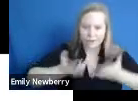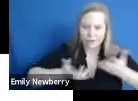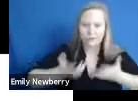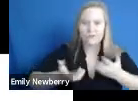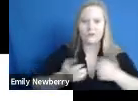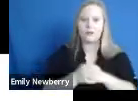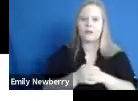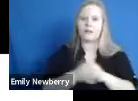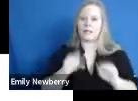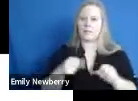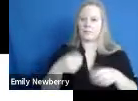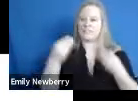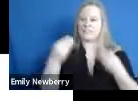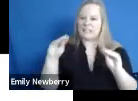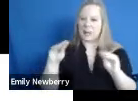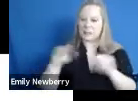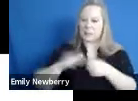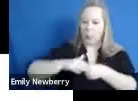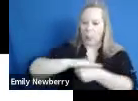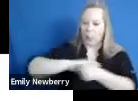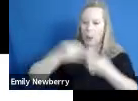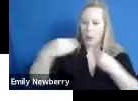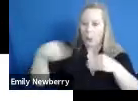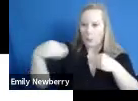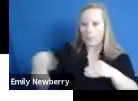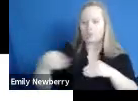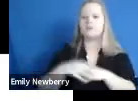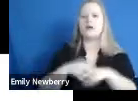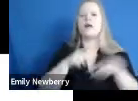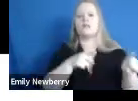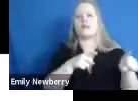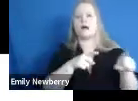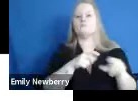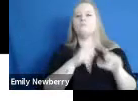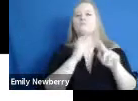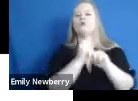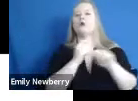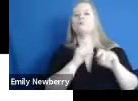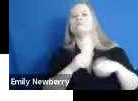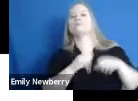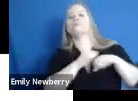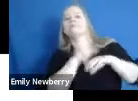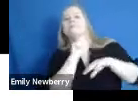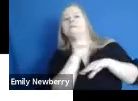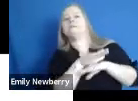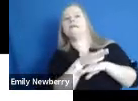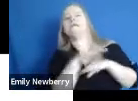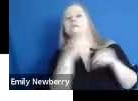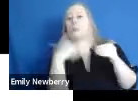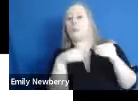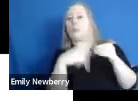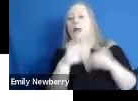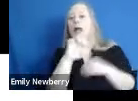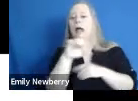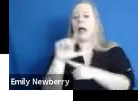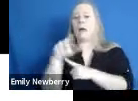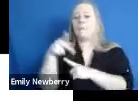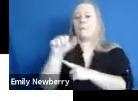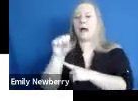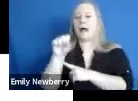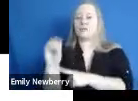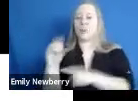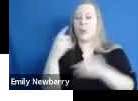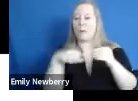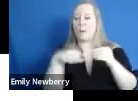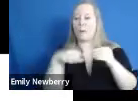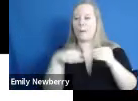markets, or these actually got trucked down to El Paso. So that was for a pallet manufacturer down there. So